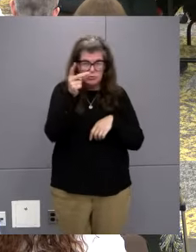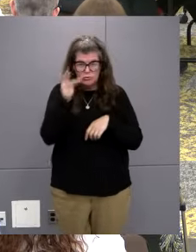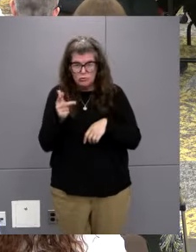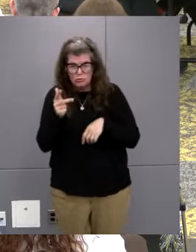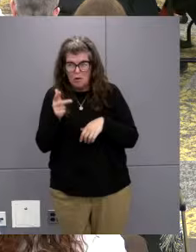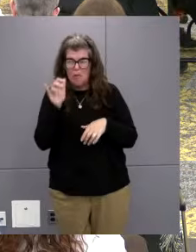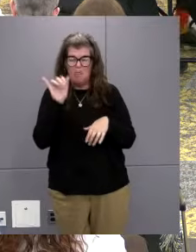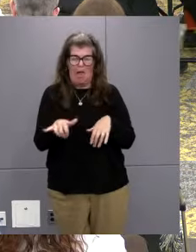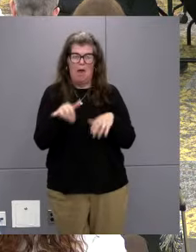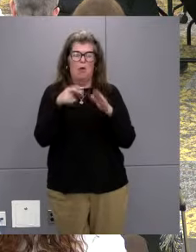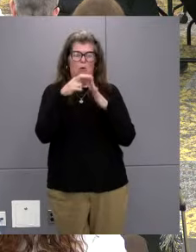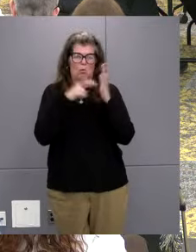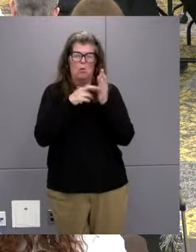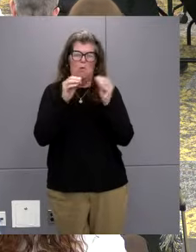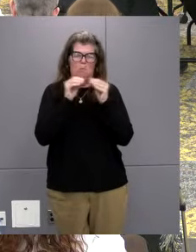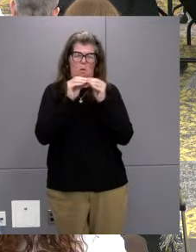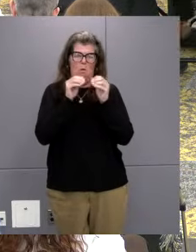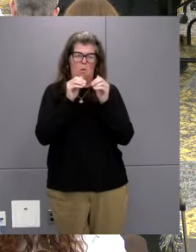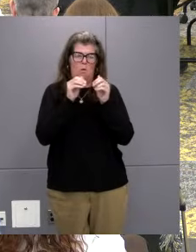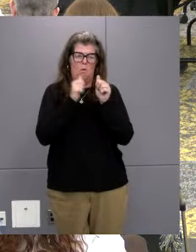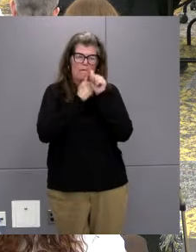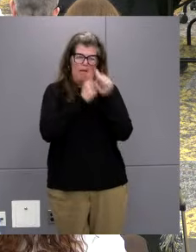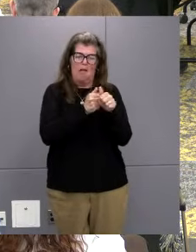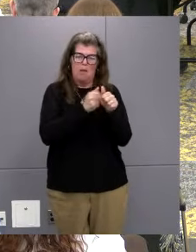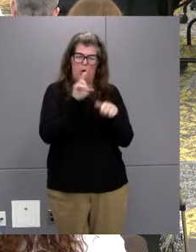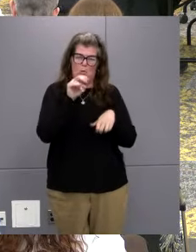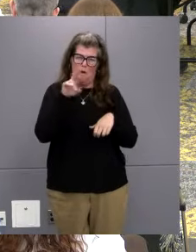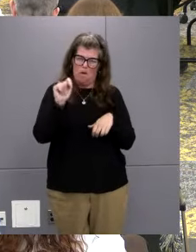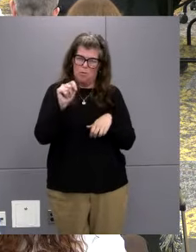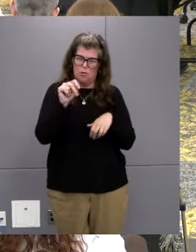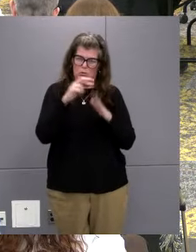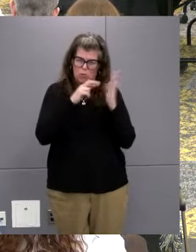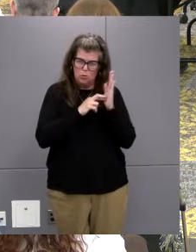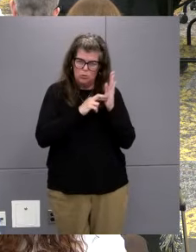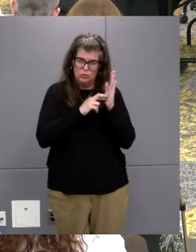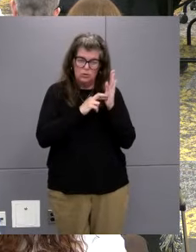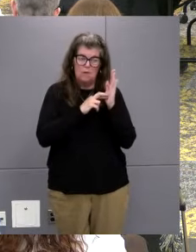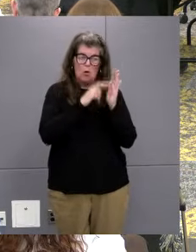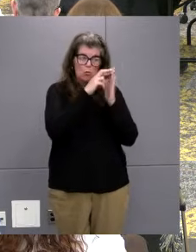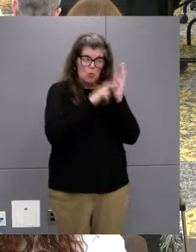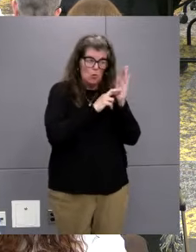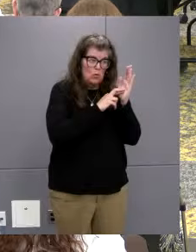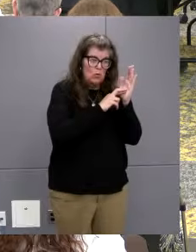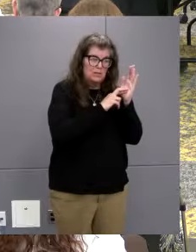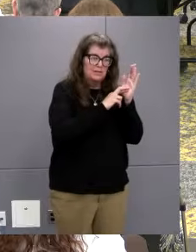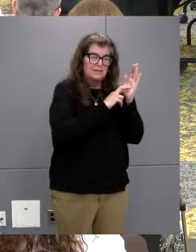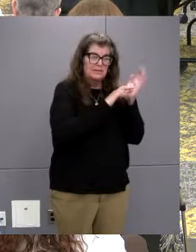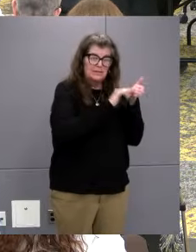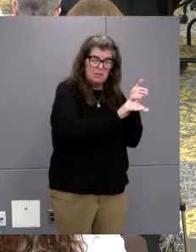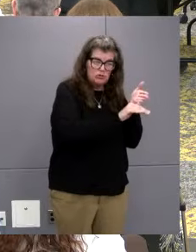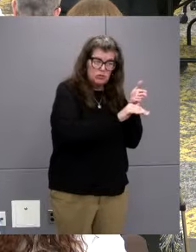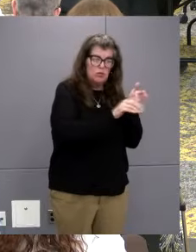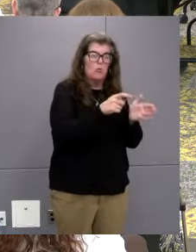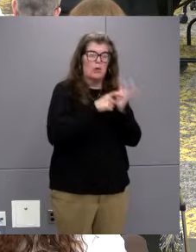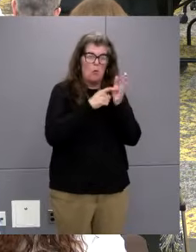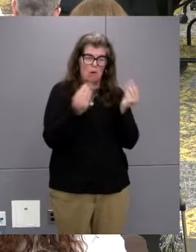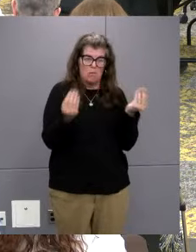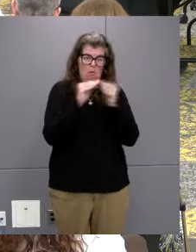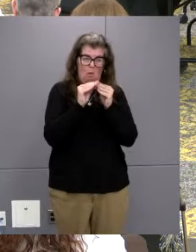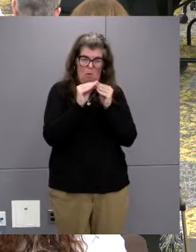with Robert's rules in the sense that anytime you have a rules suspension, it requires more than a majority.